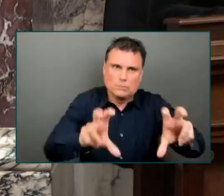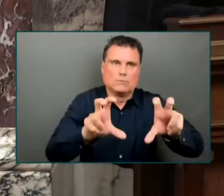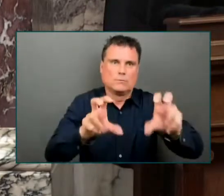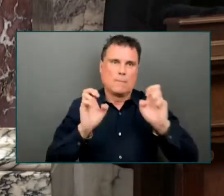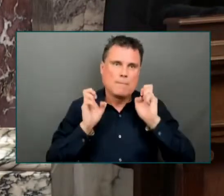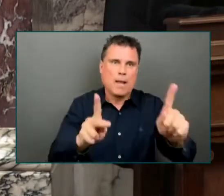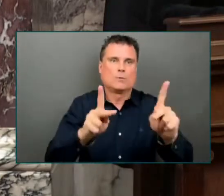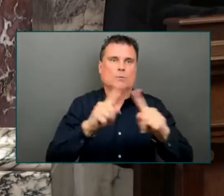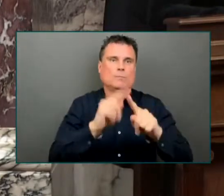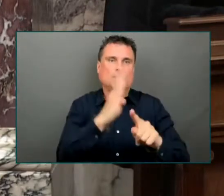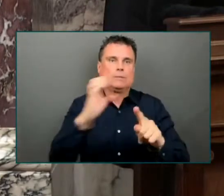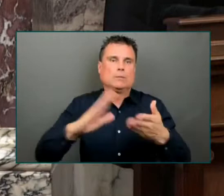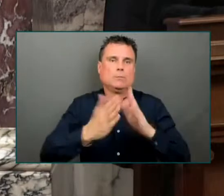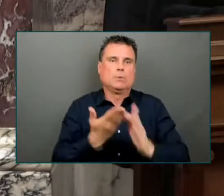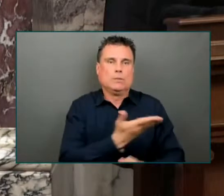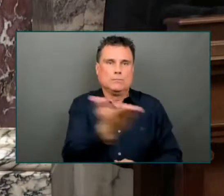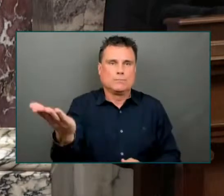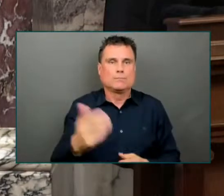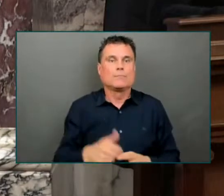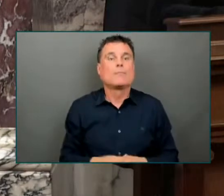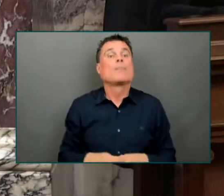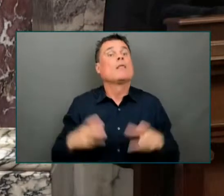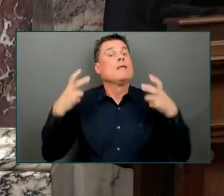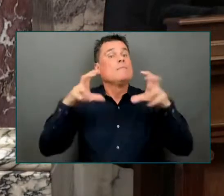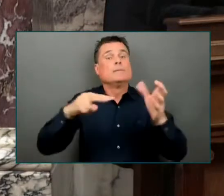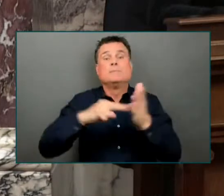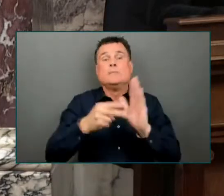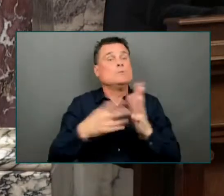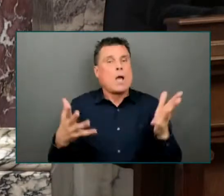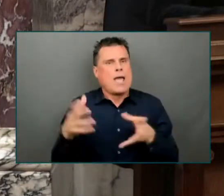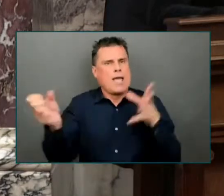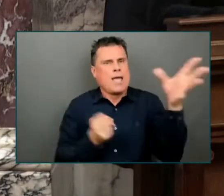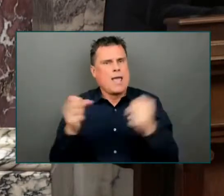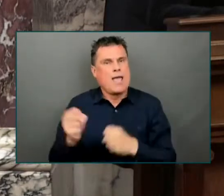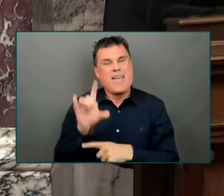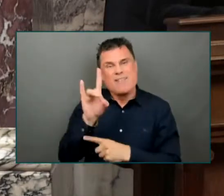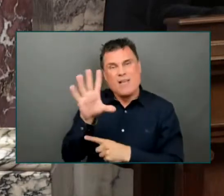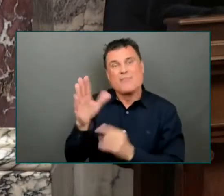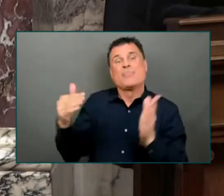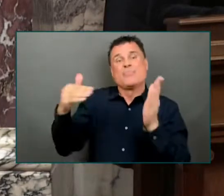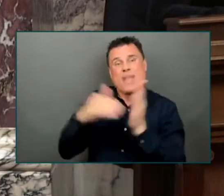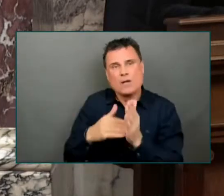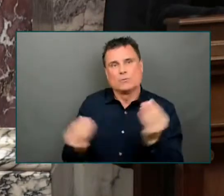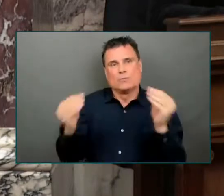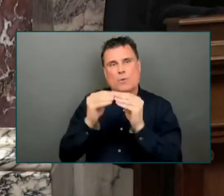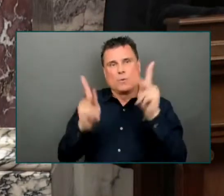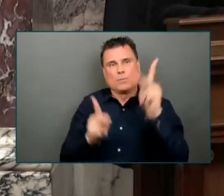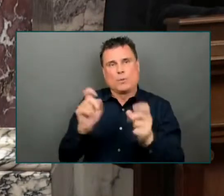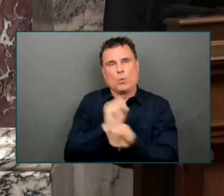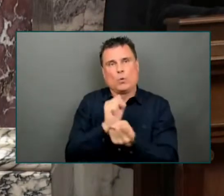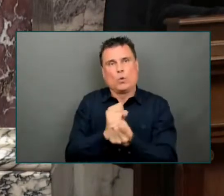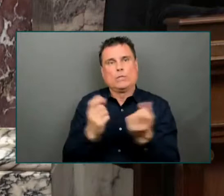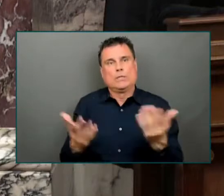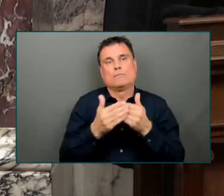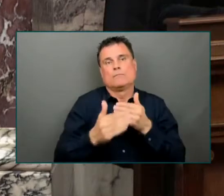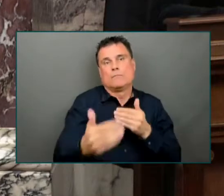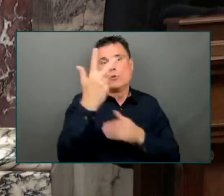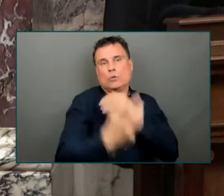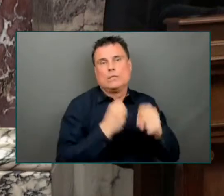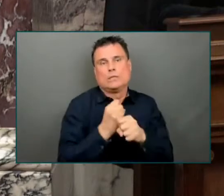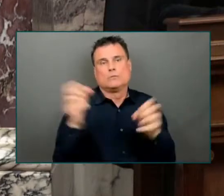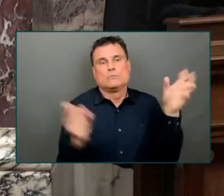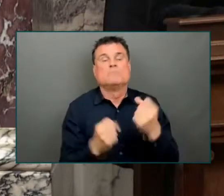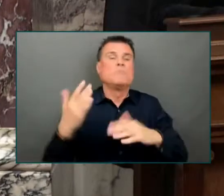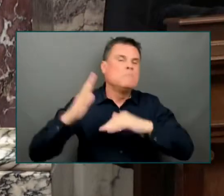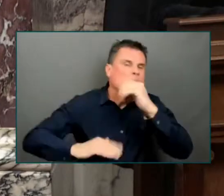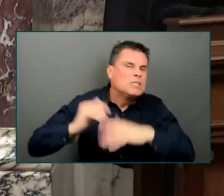feels those benefits. And when we talk about recovery, we're talking about much more than dollars spent and GDP boosted. We're talking about